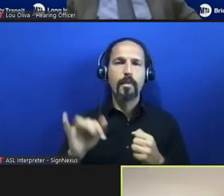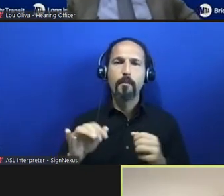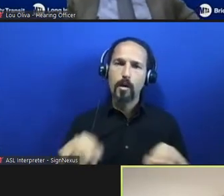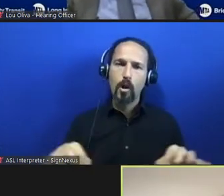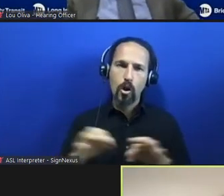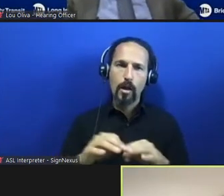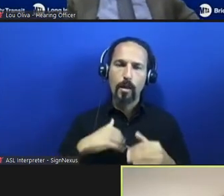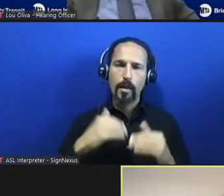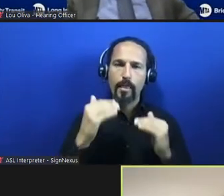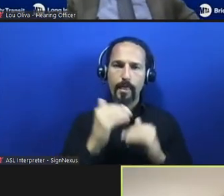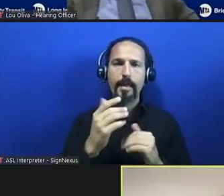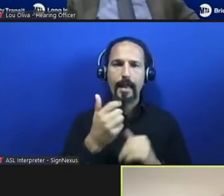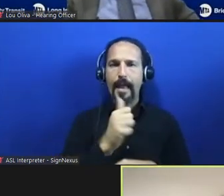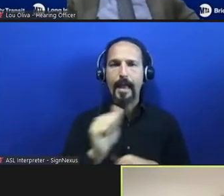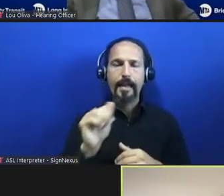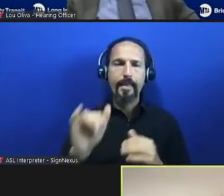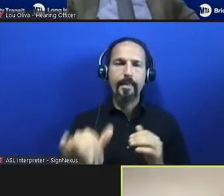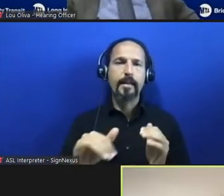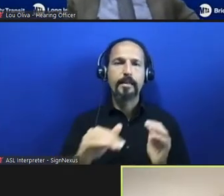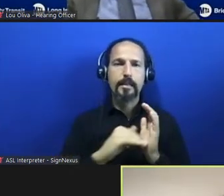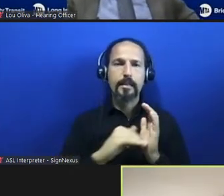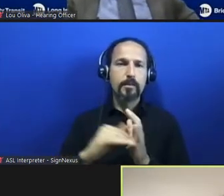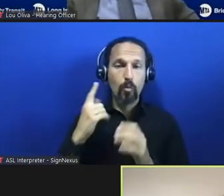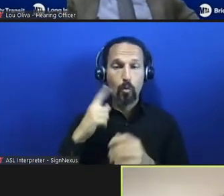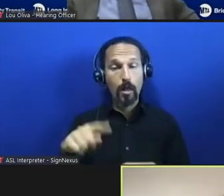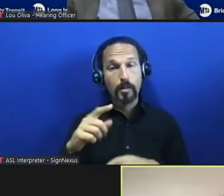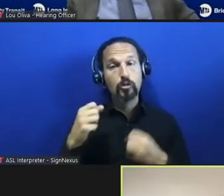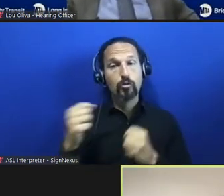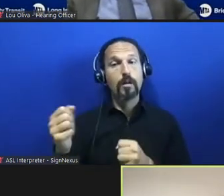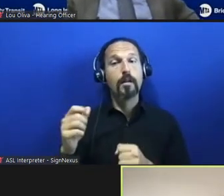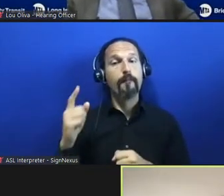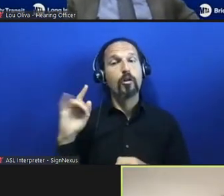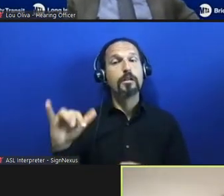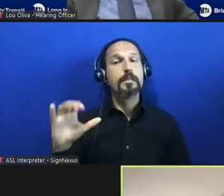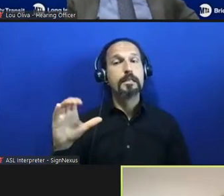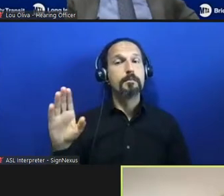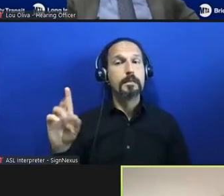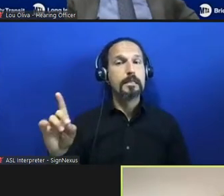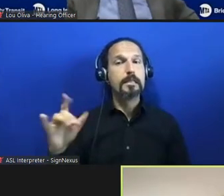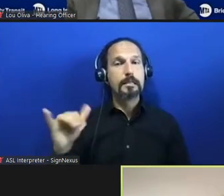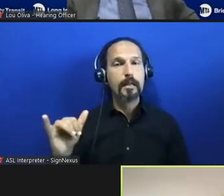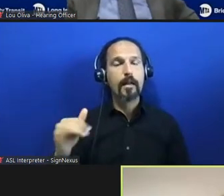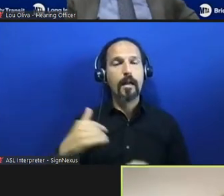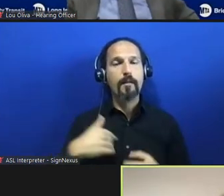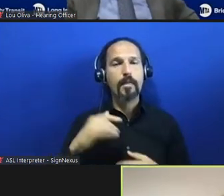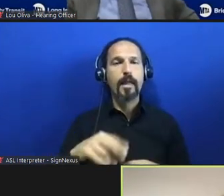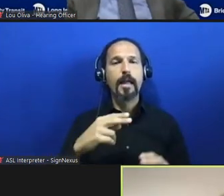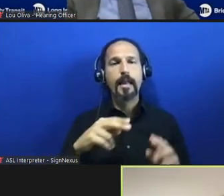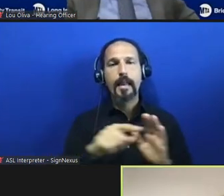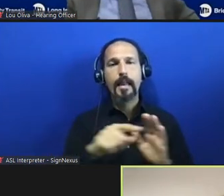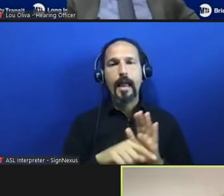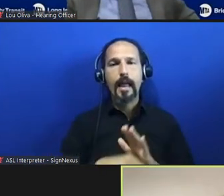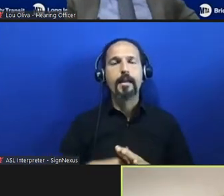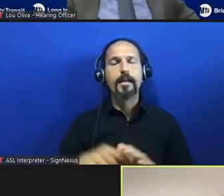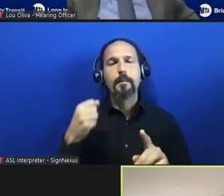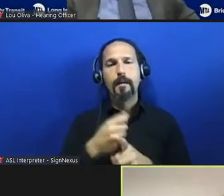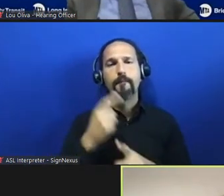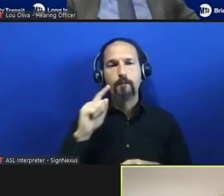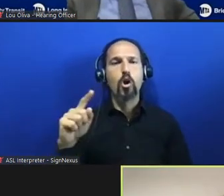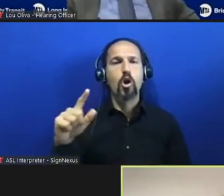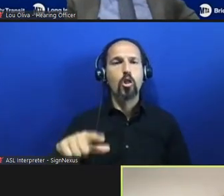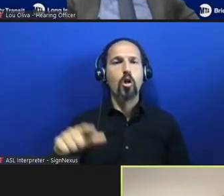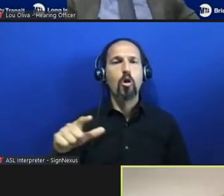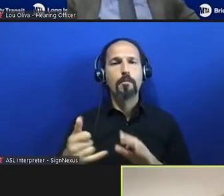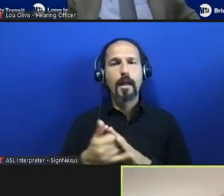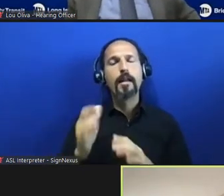that we limit any exemptions regardless of why someone was driving into the CBD they are still imposing those negative impacts on the people of lower Manhattan not to